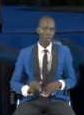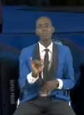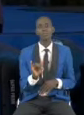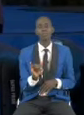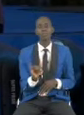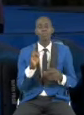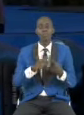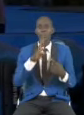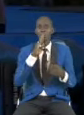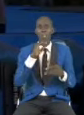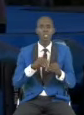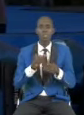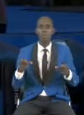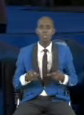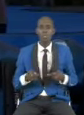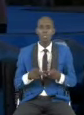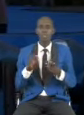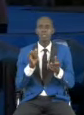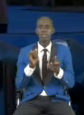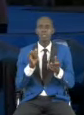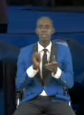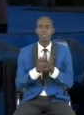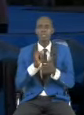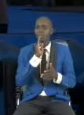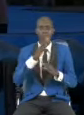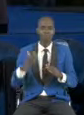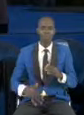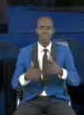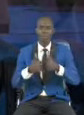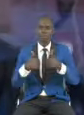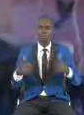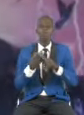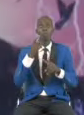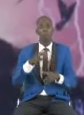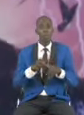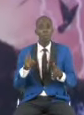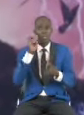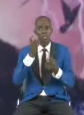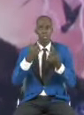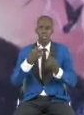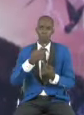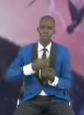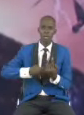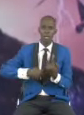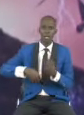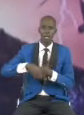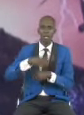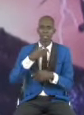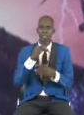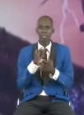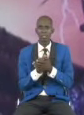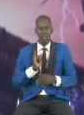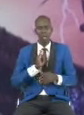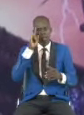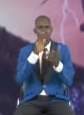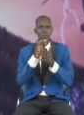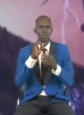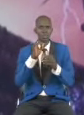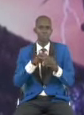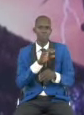totally separated from God. But you turn around, you say, I trust in Christ, he died